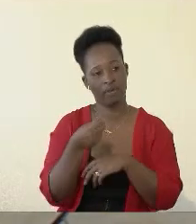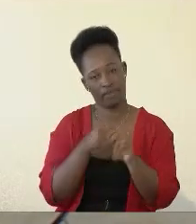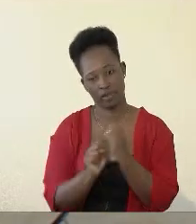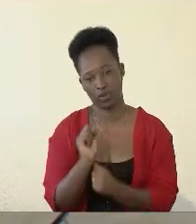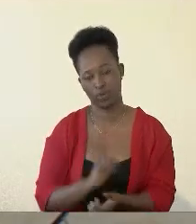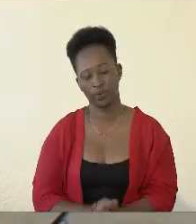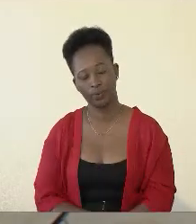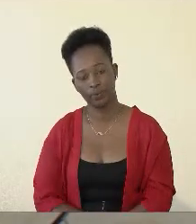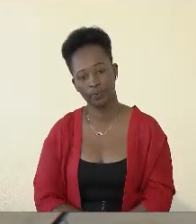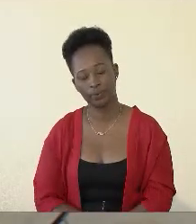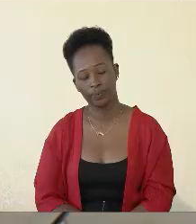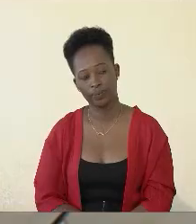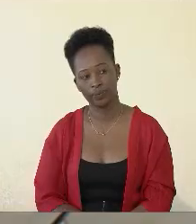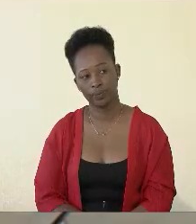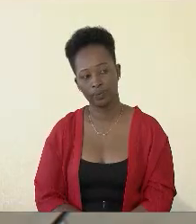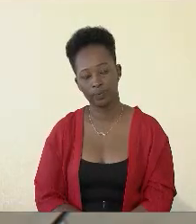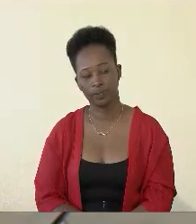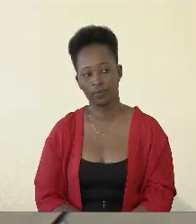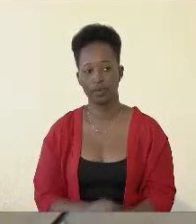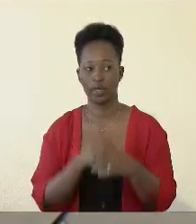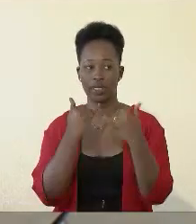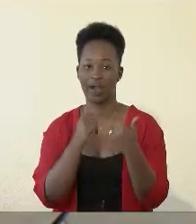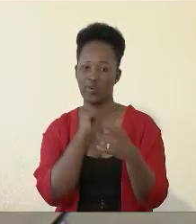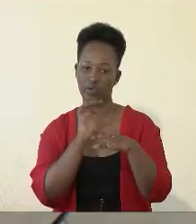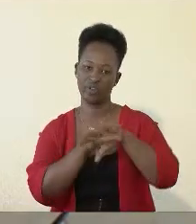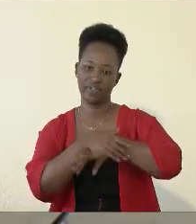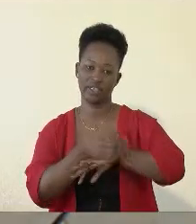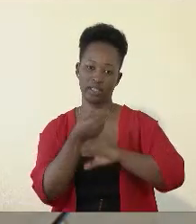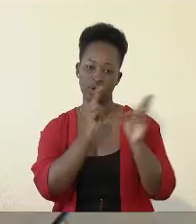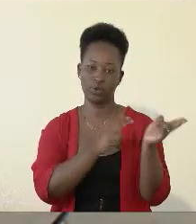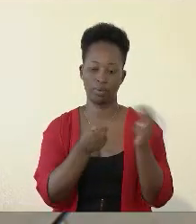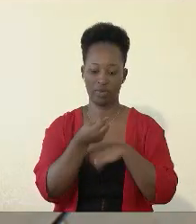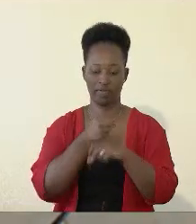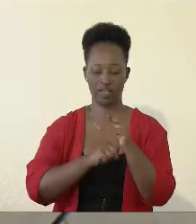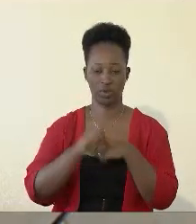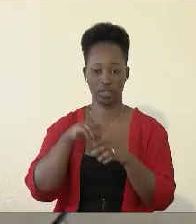understood? So now, not to affect the normal functioning of the cells,